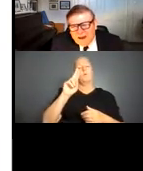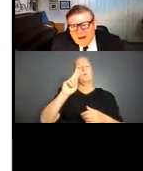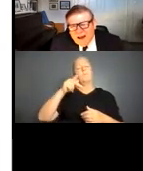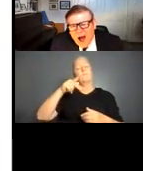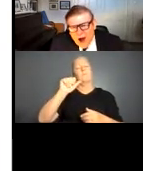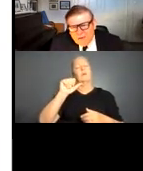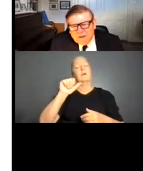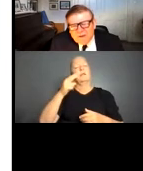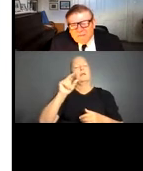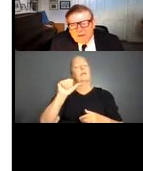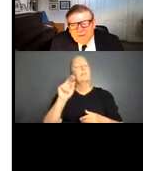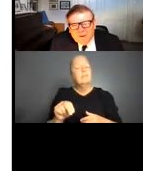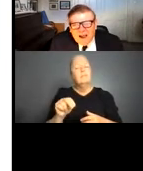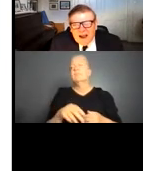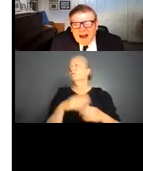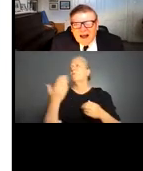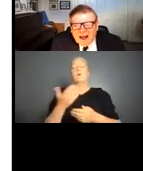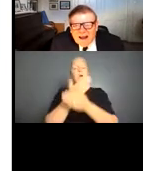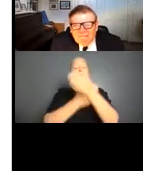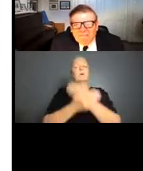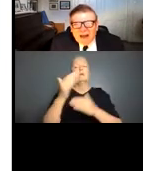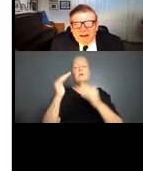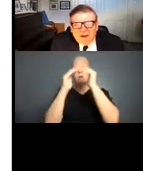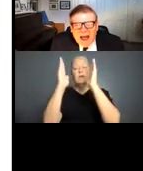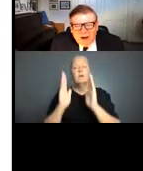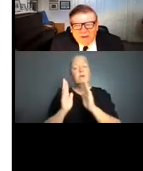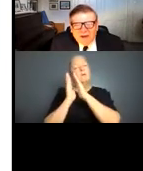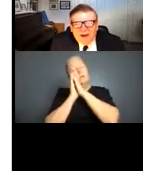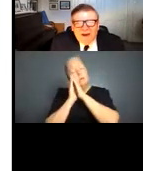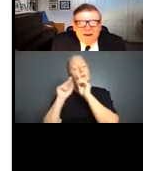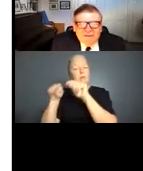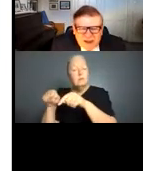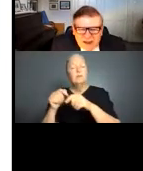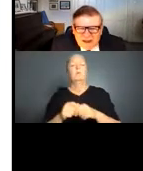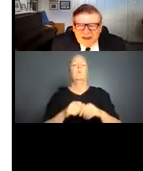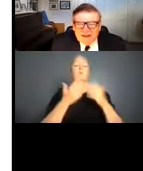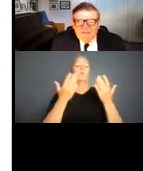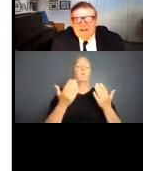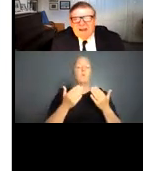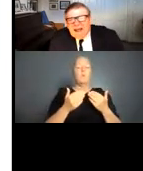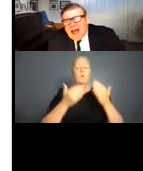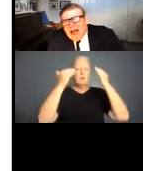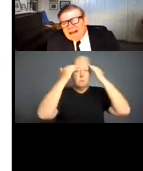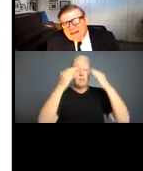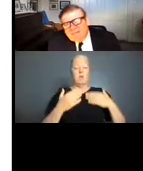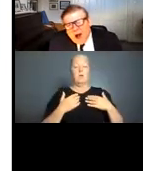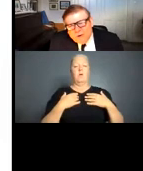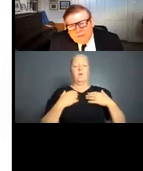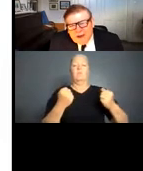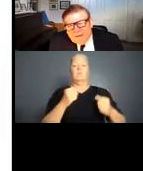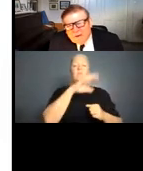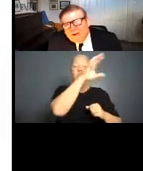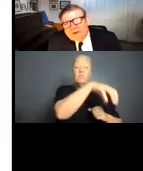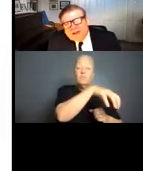disabled homes for people, mental health facilities, and